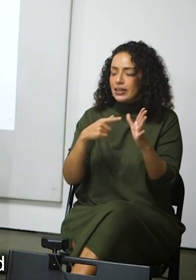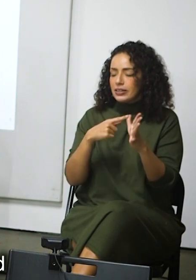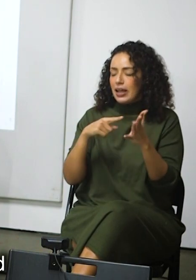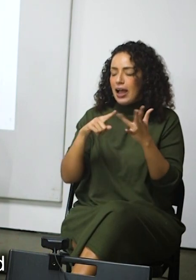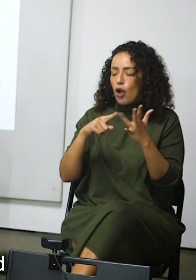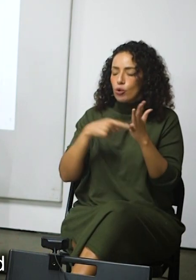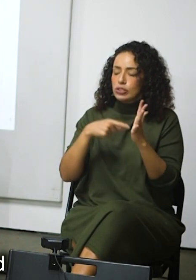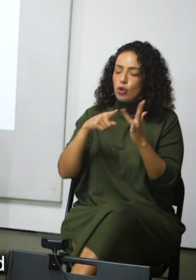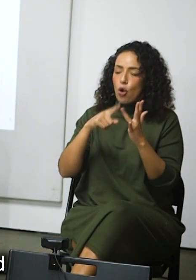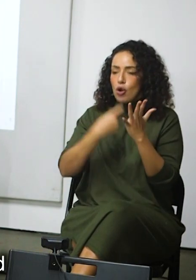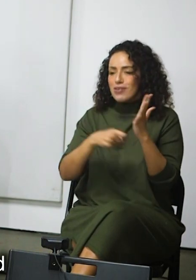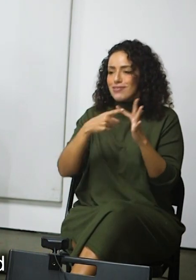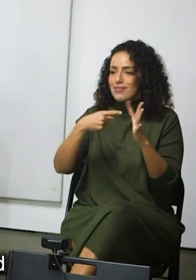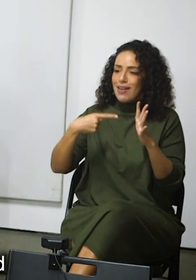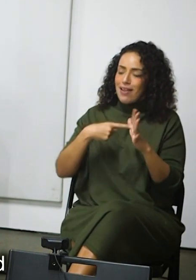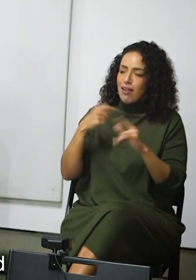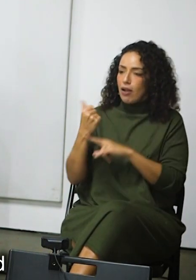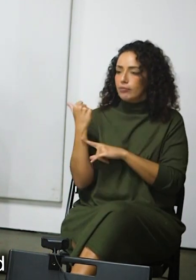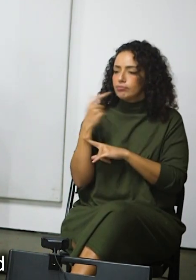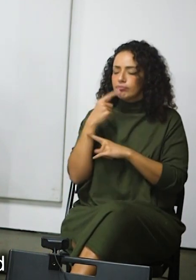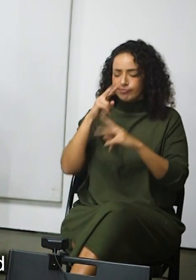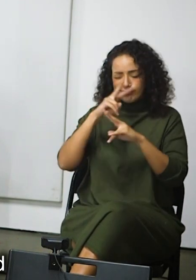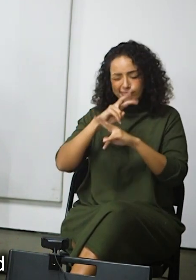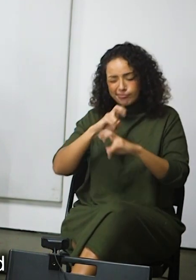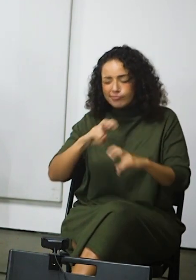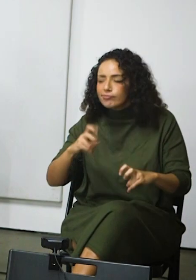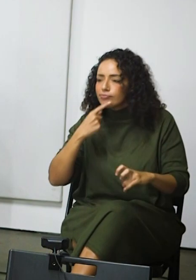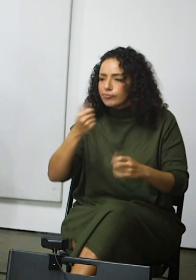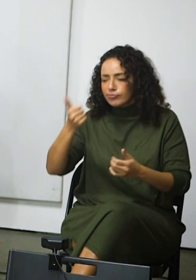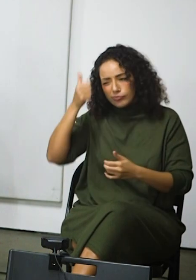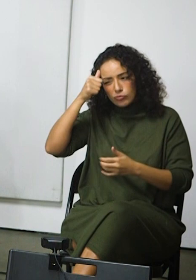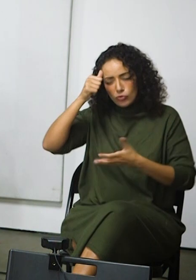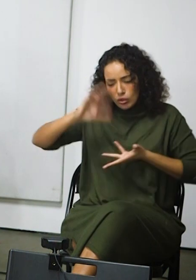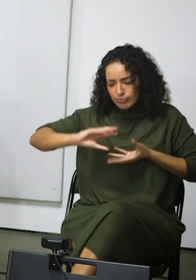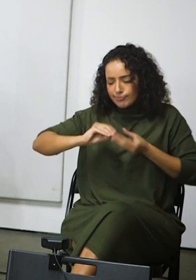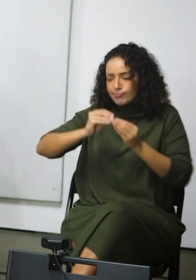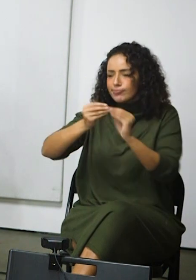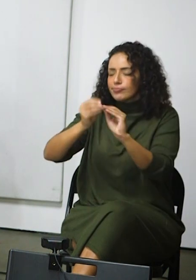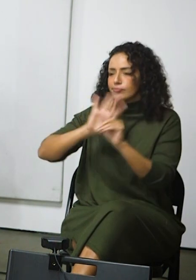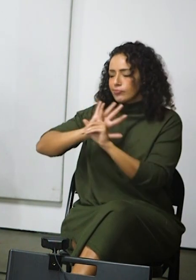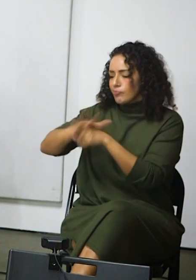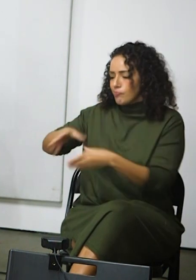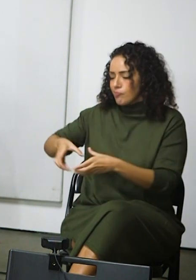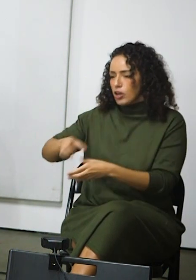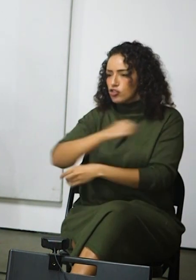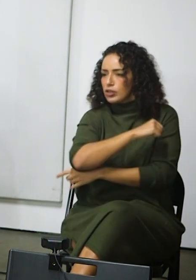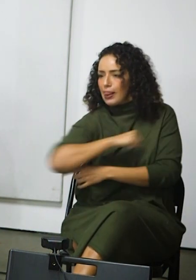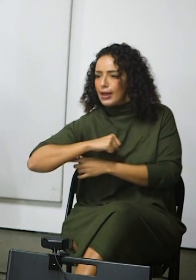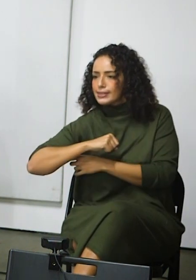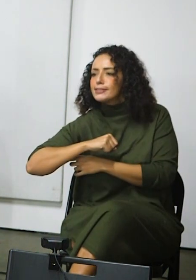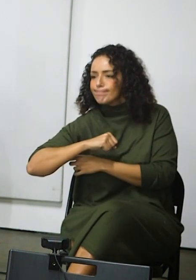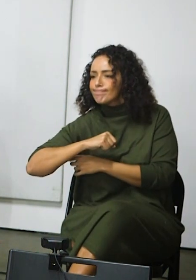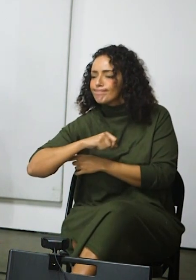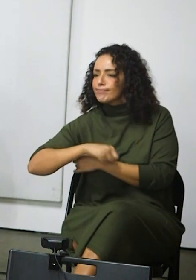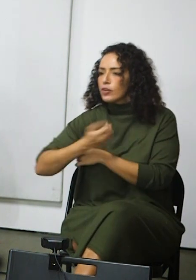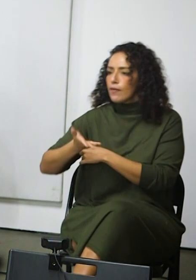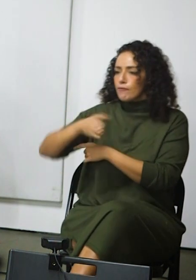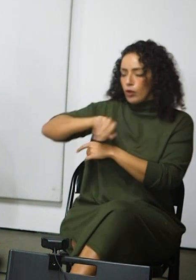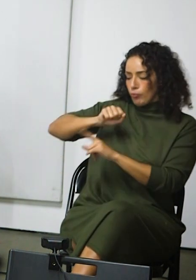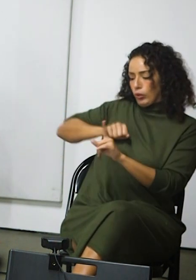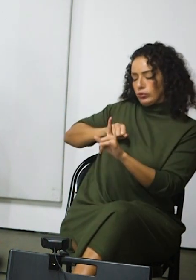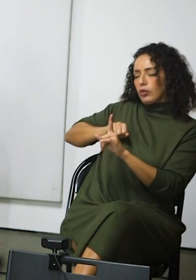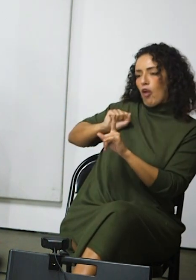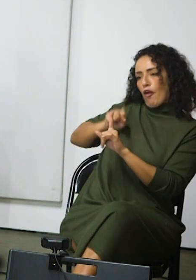Her research is concerned with knowledge produced through marginalization, particularly as it is produced through moving through this world in a disabled and indigenous